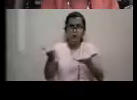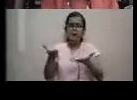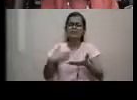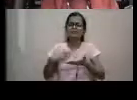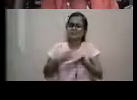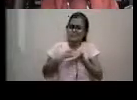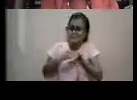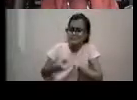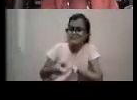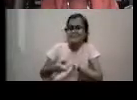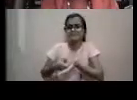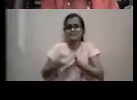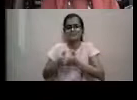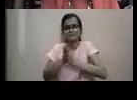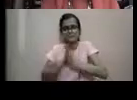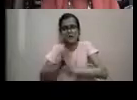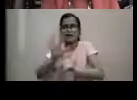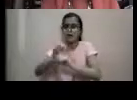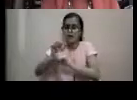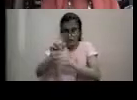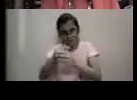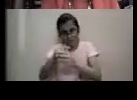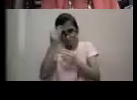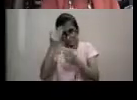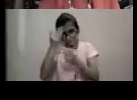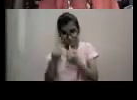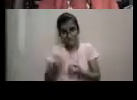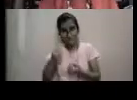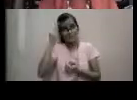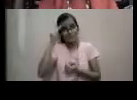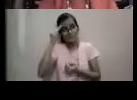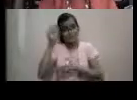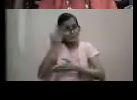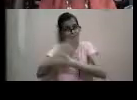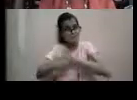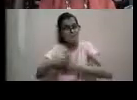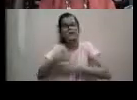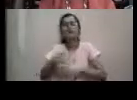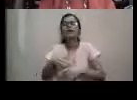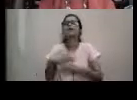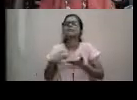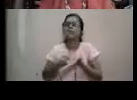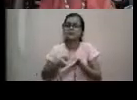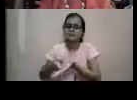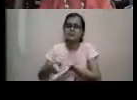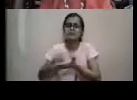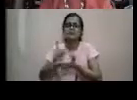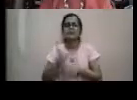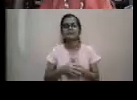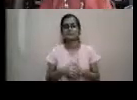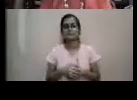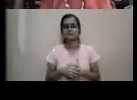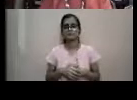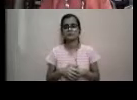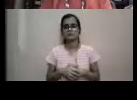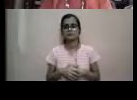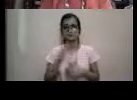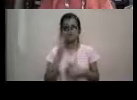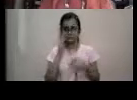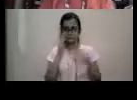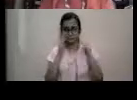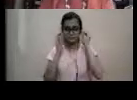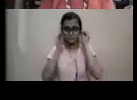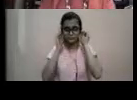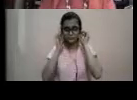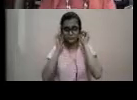equal dignity. This is the danger that takes hold in our imaginings about being dependent.